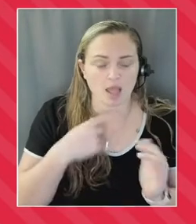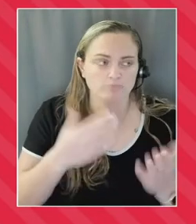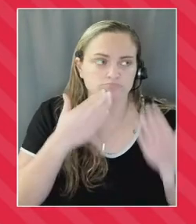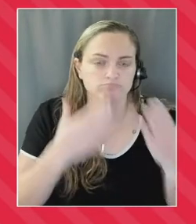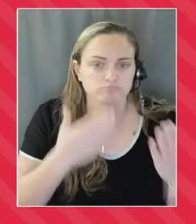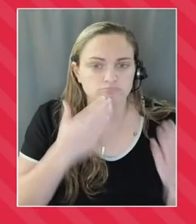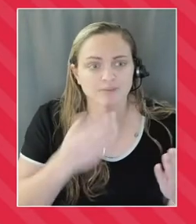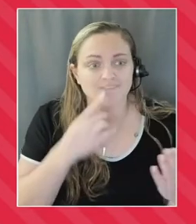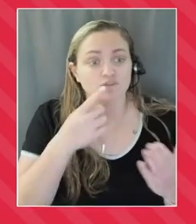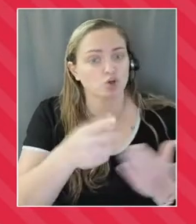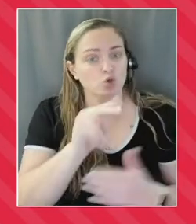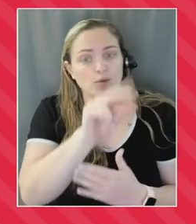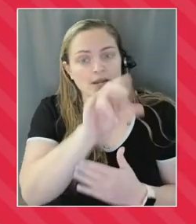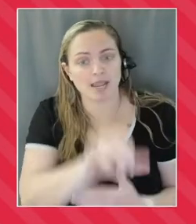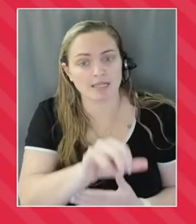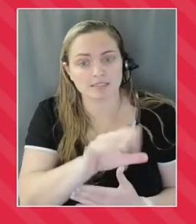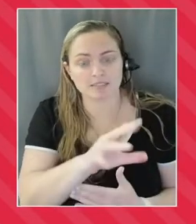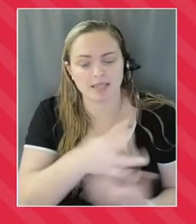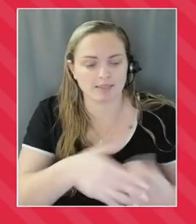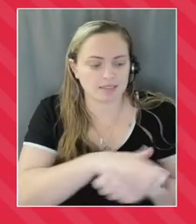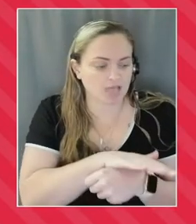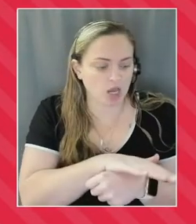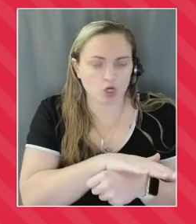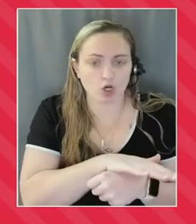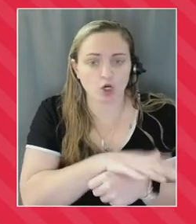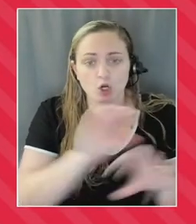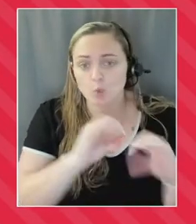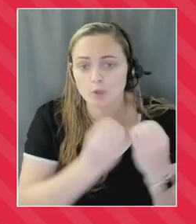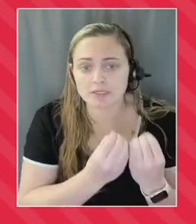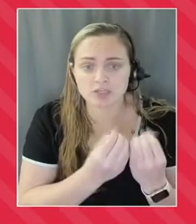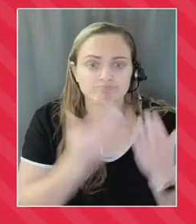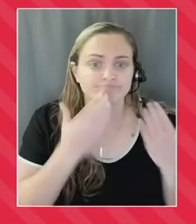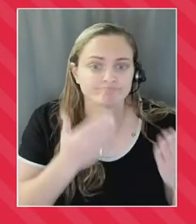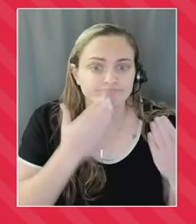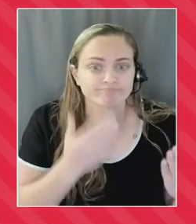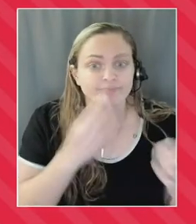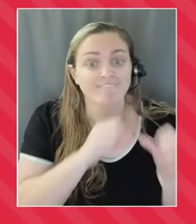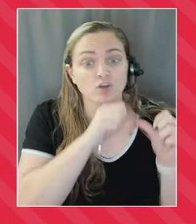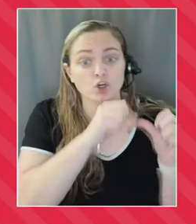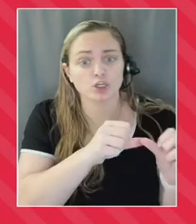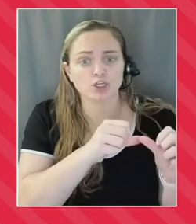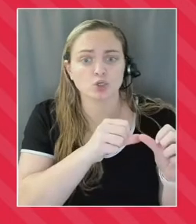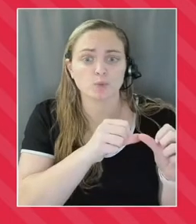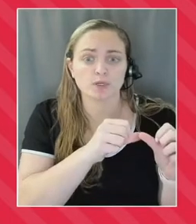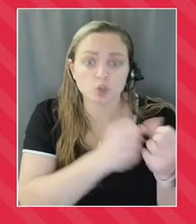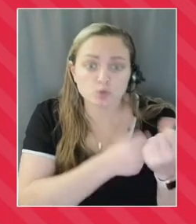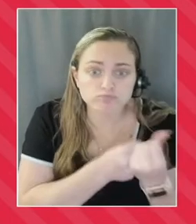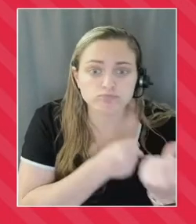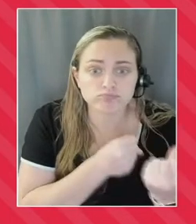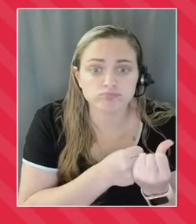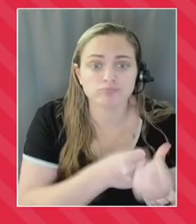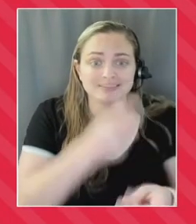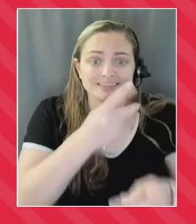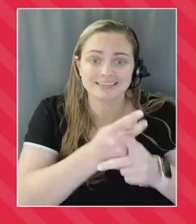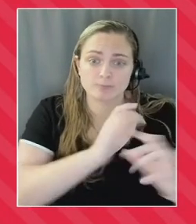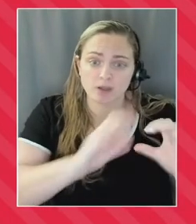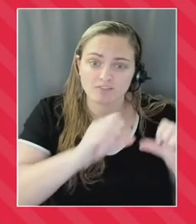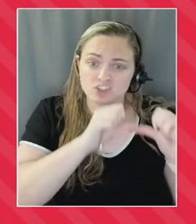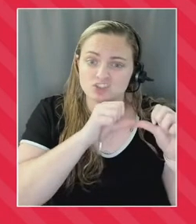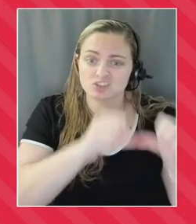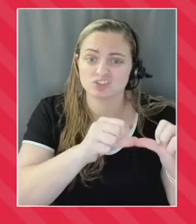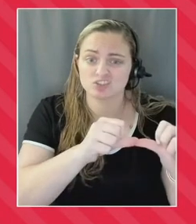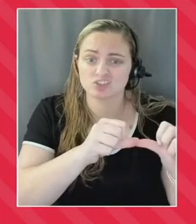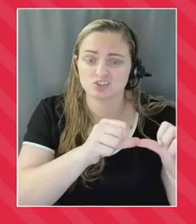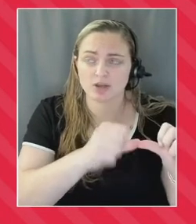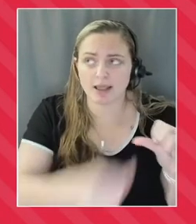you, Nancy, and to the entire organization for continuing to push and to keep these conversations top of mind